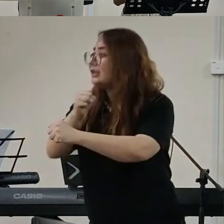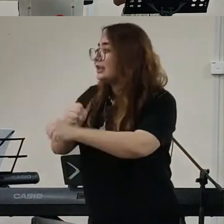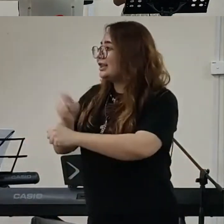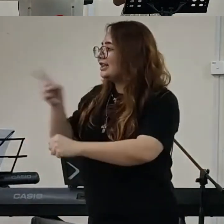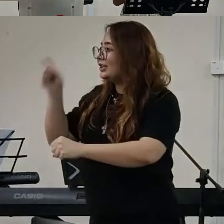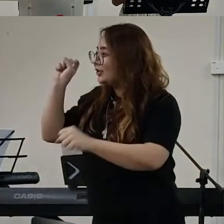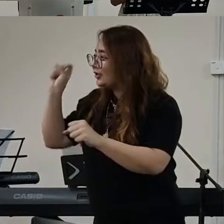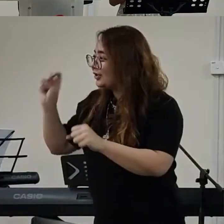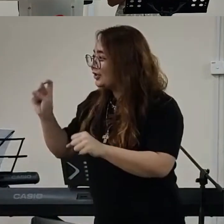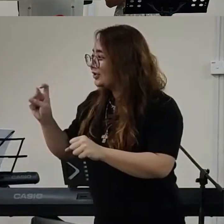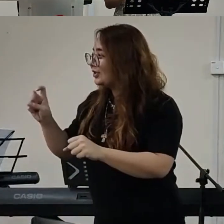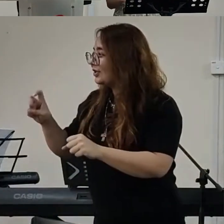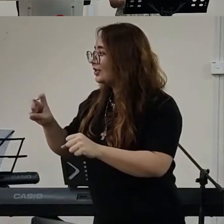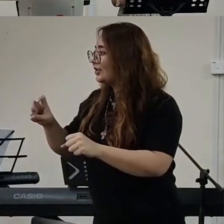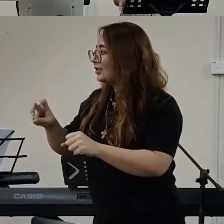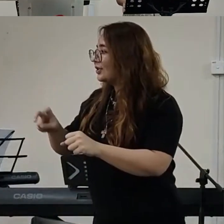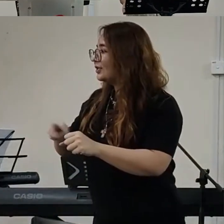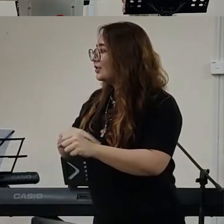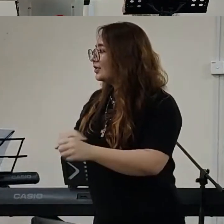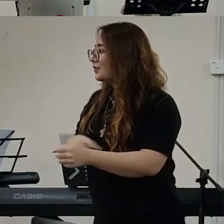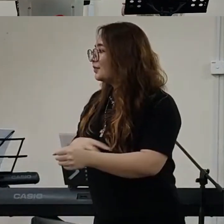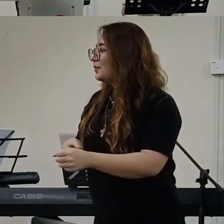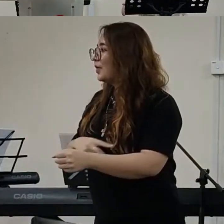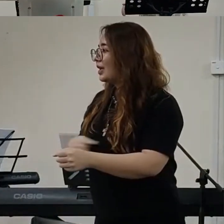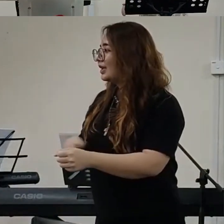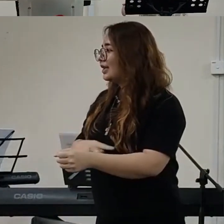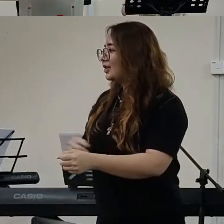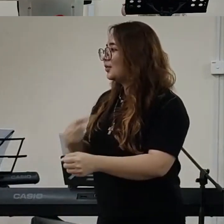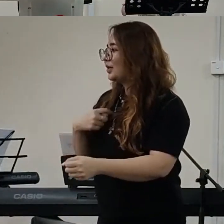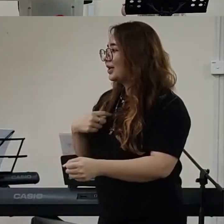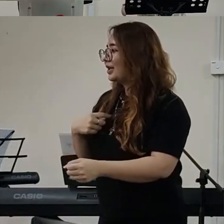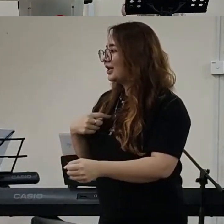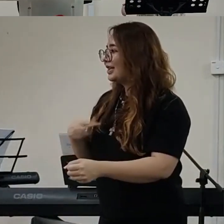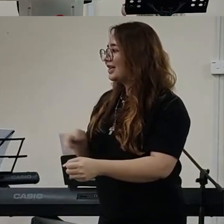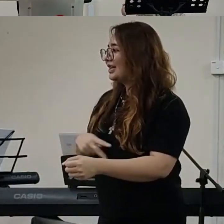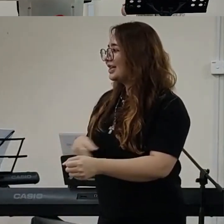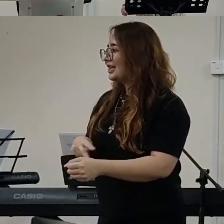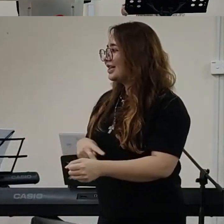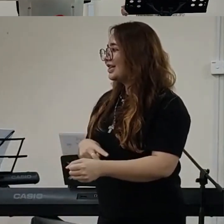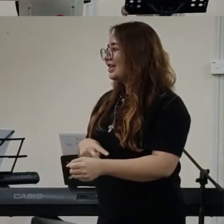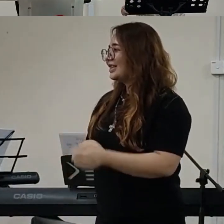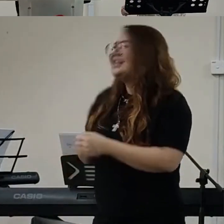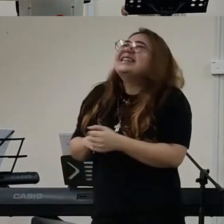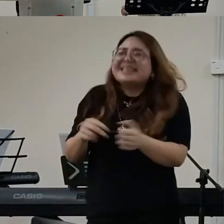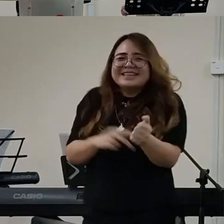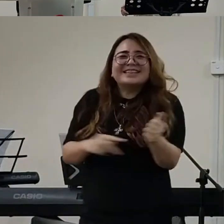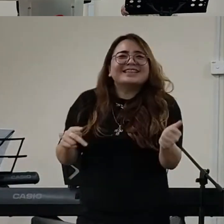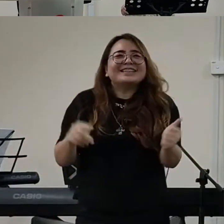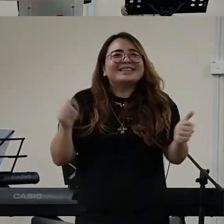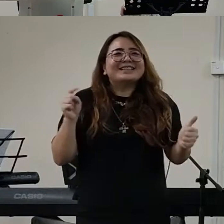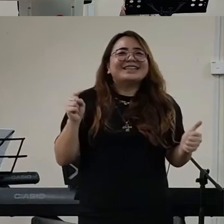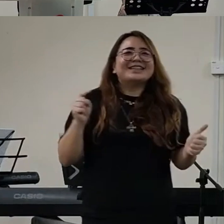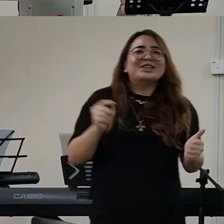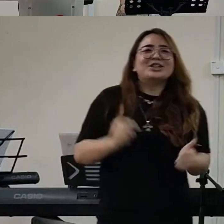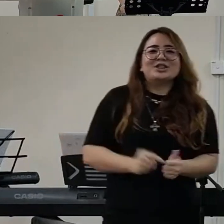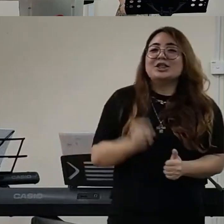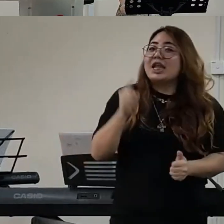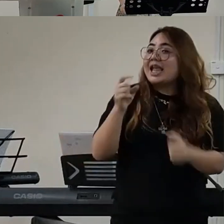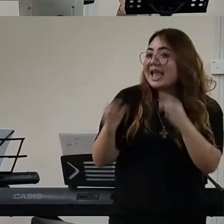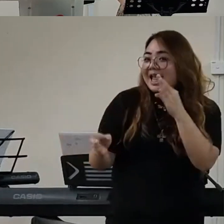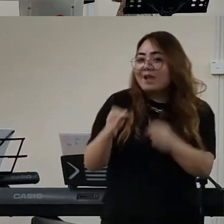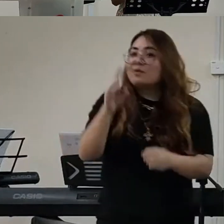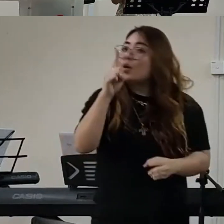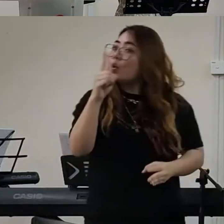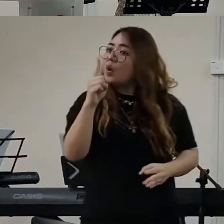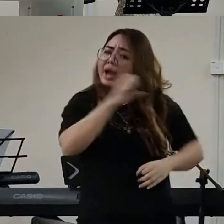you to shepherd. God is speaking to you this morning. Okay, you don't need 3 years, 10 years. If 1 year you have been a Christian